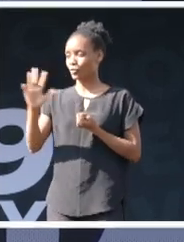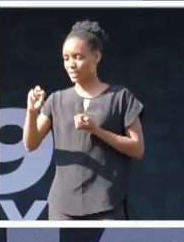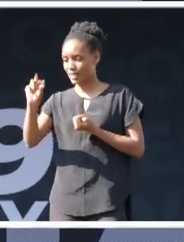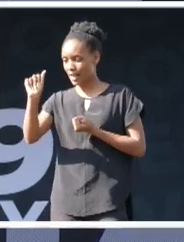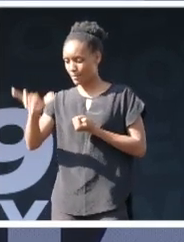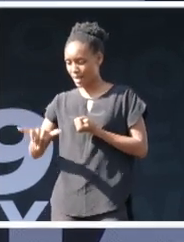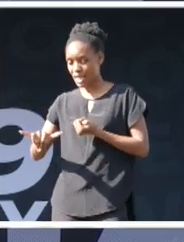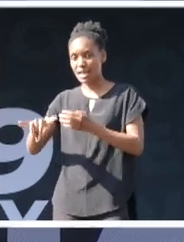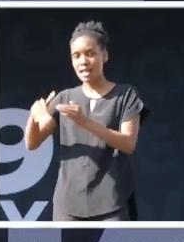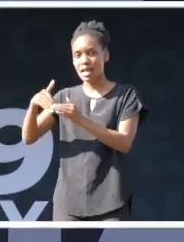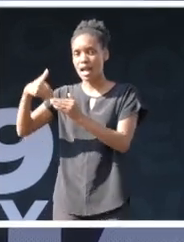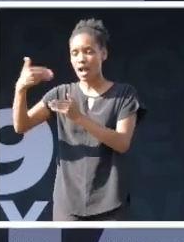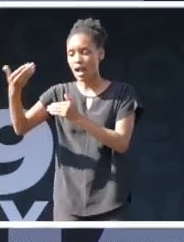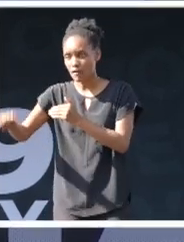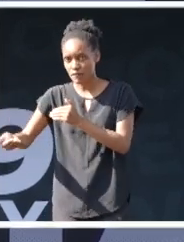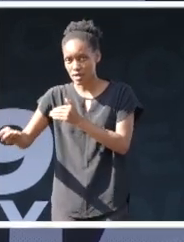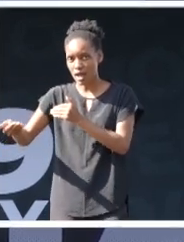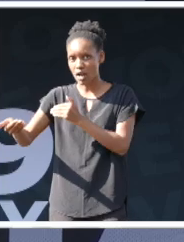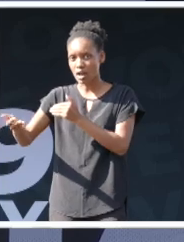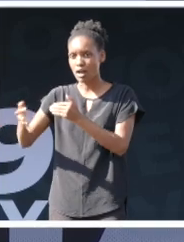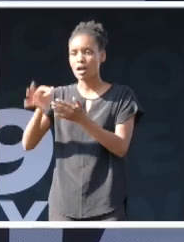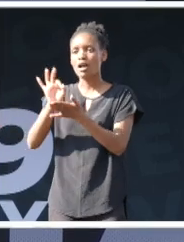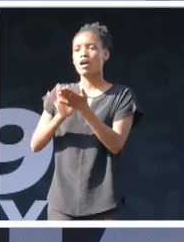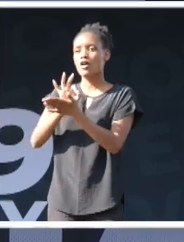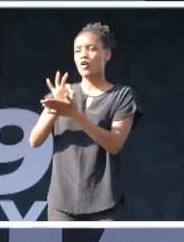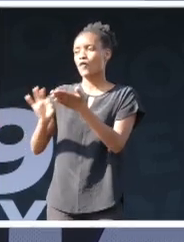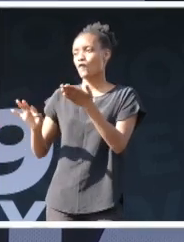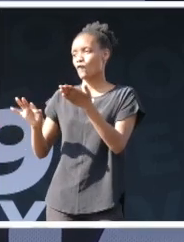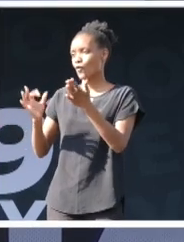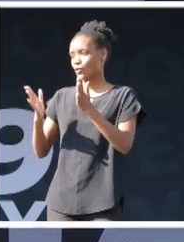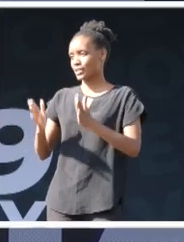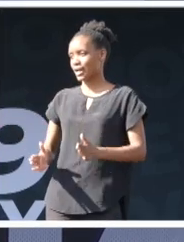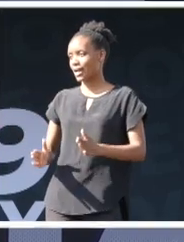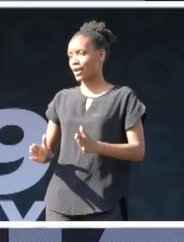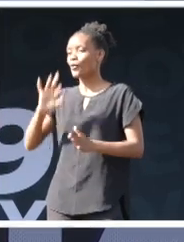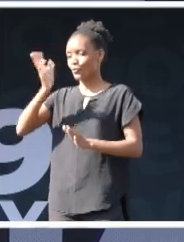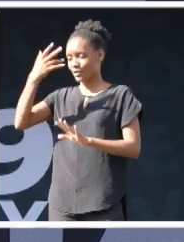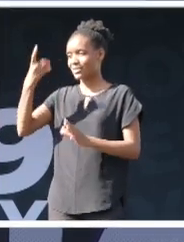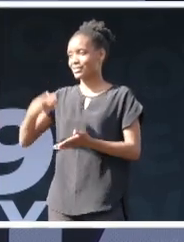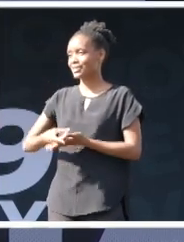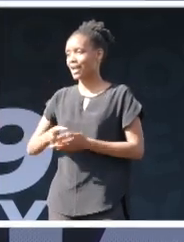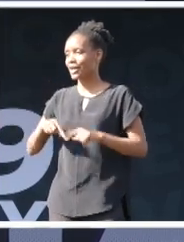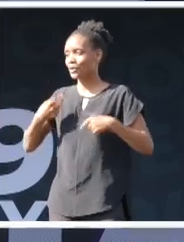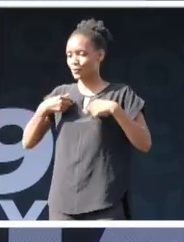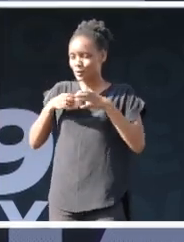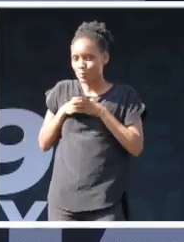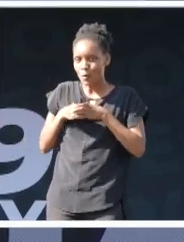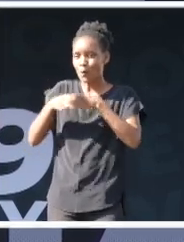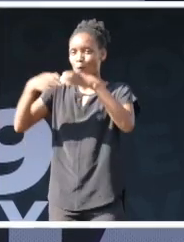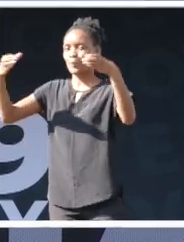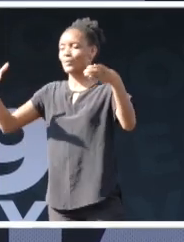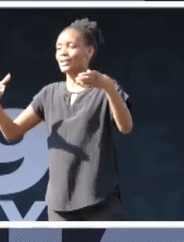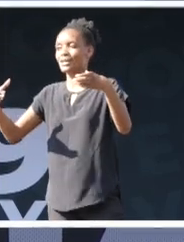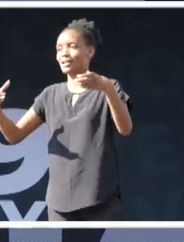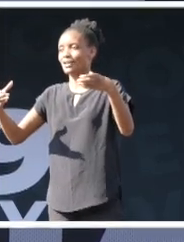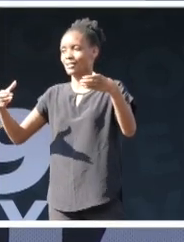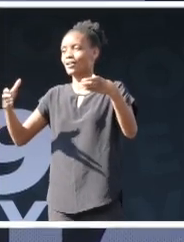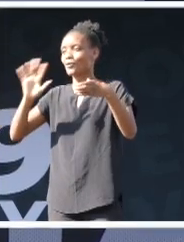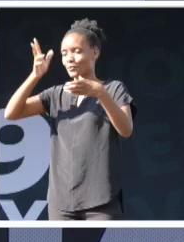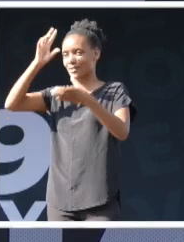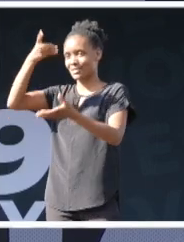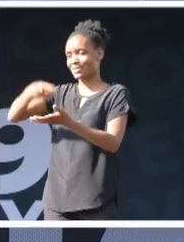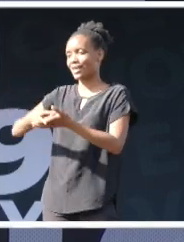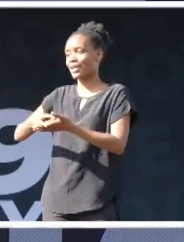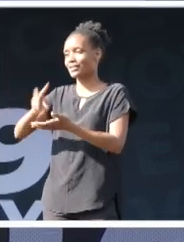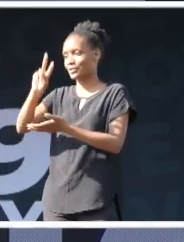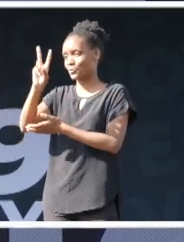May, it is the voters that are going to determine our size, not the current establishment. The voters are